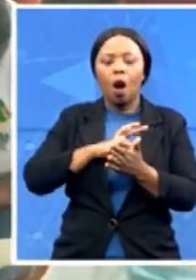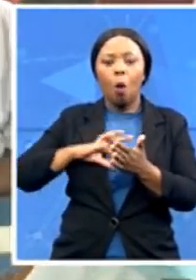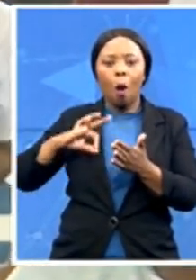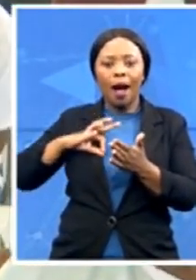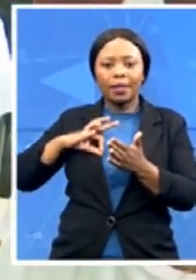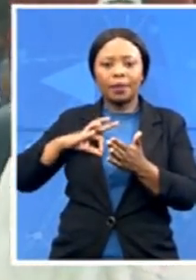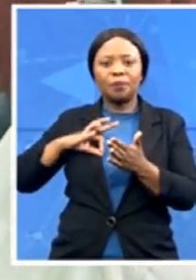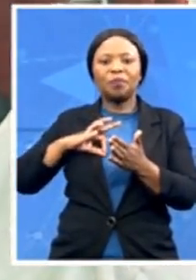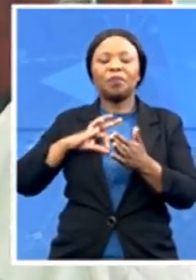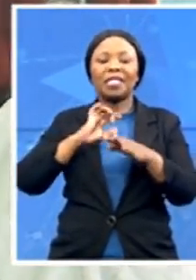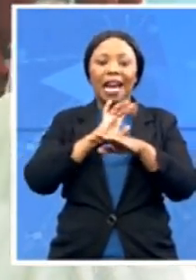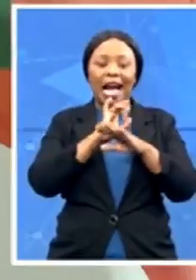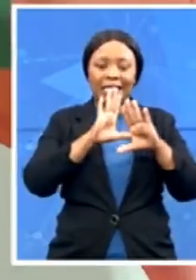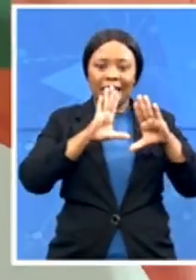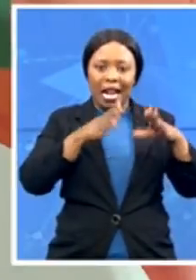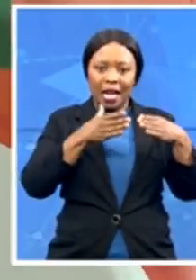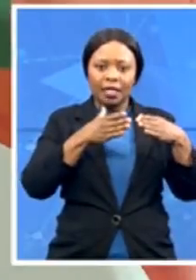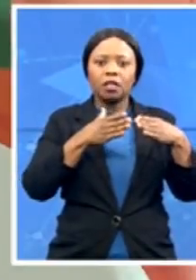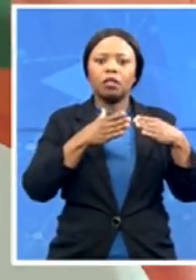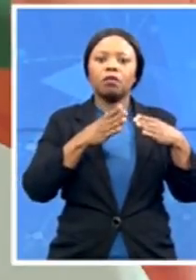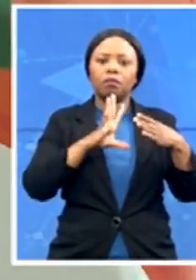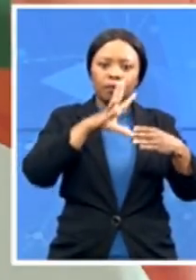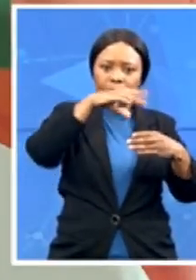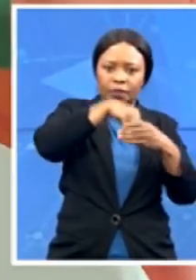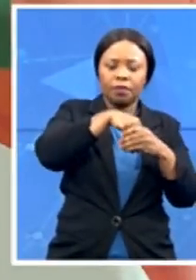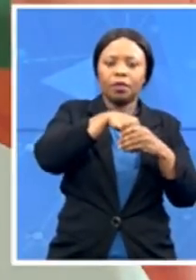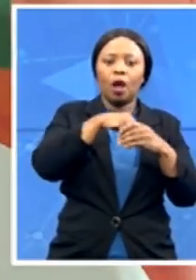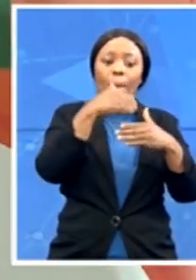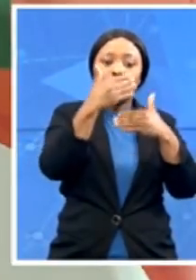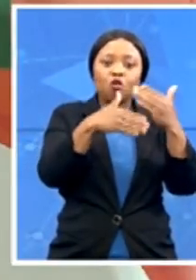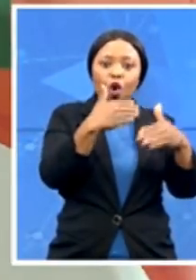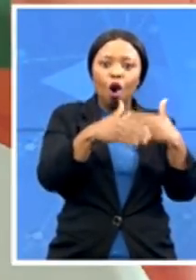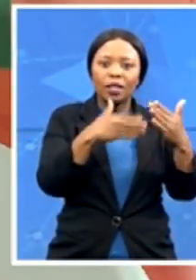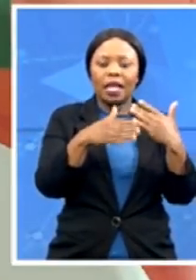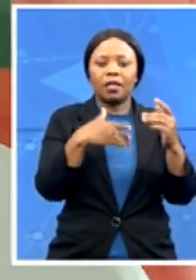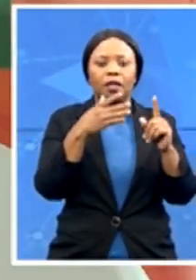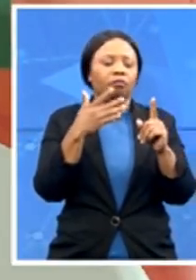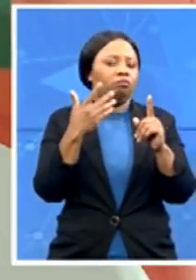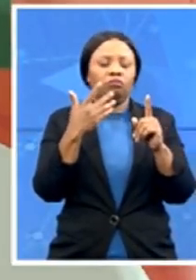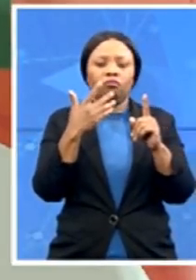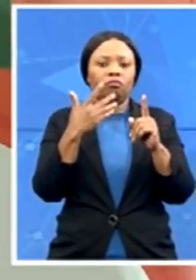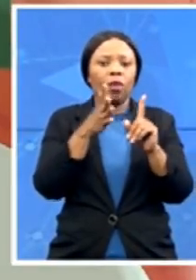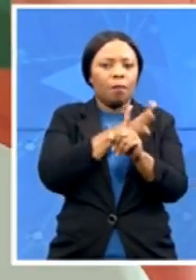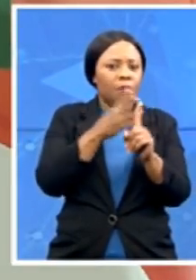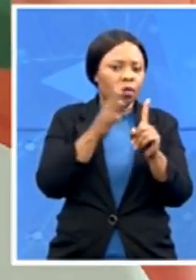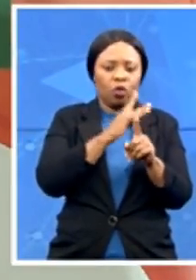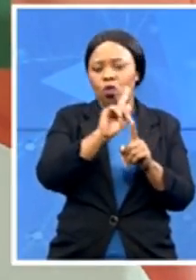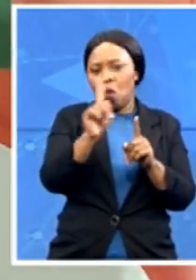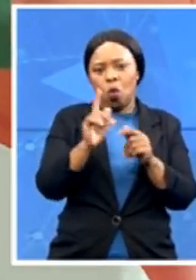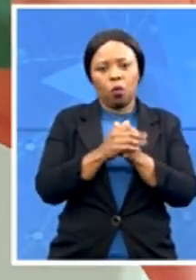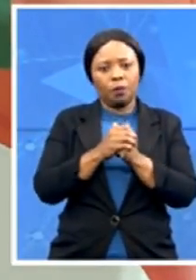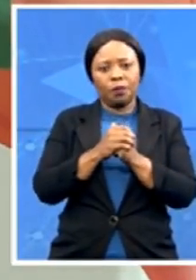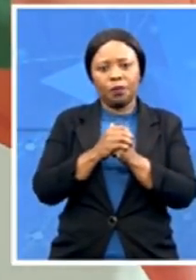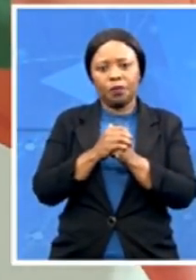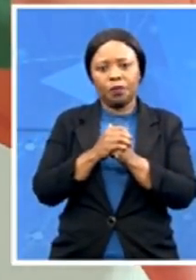and do not manipulate this process. The UDM's passionate and about